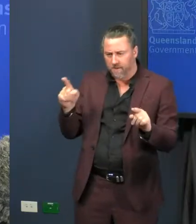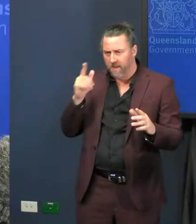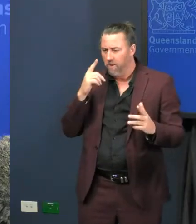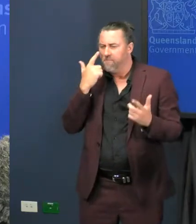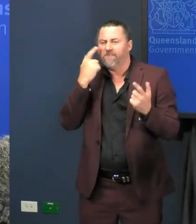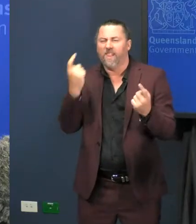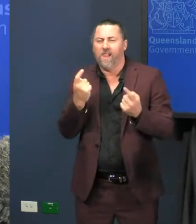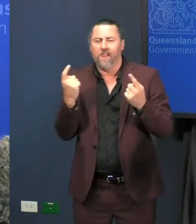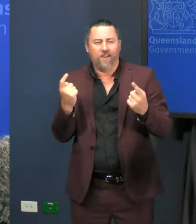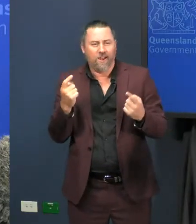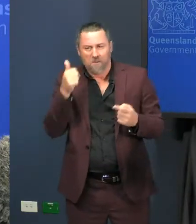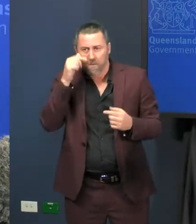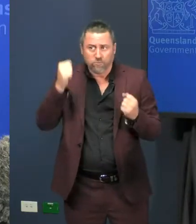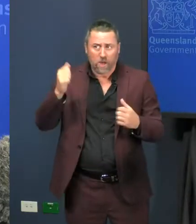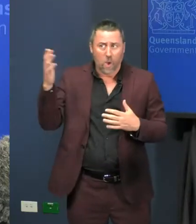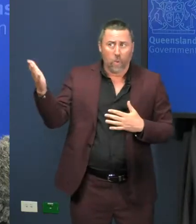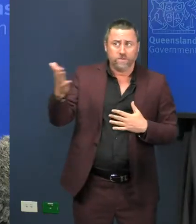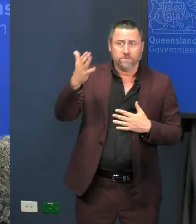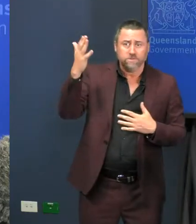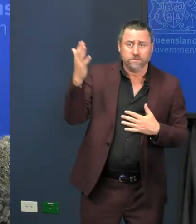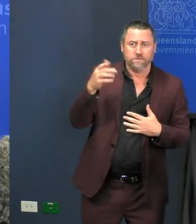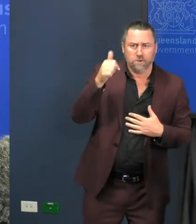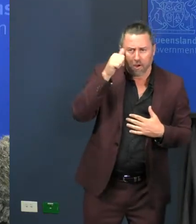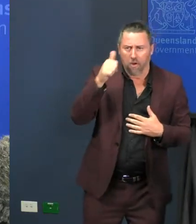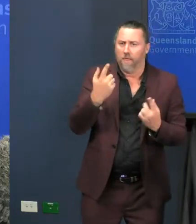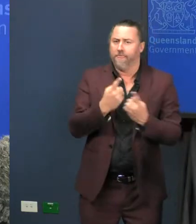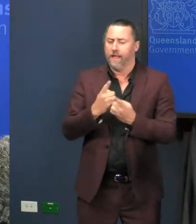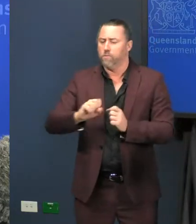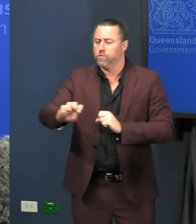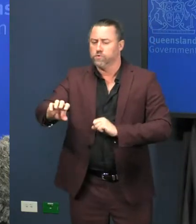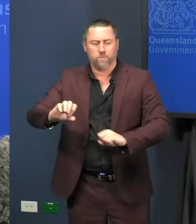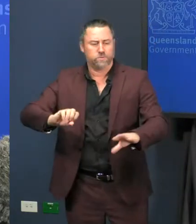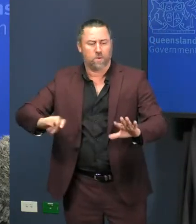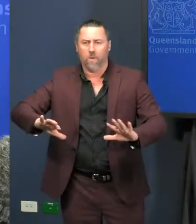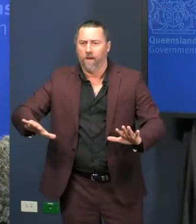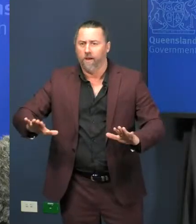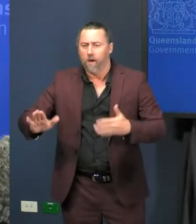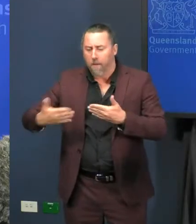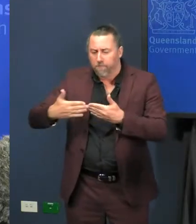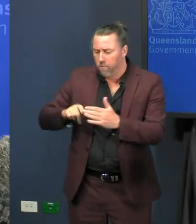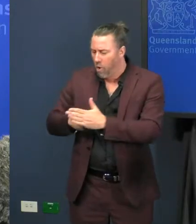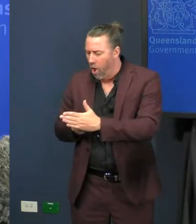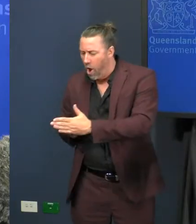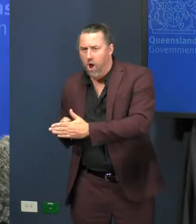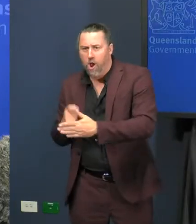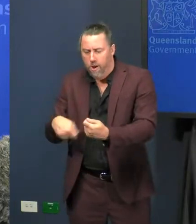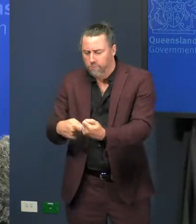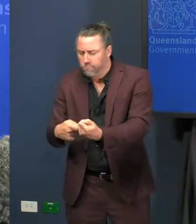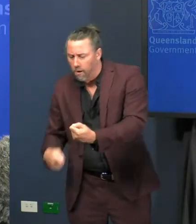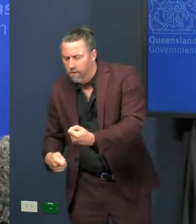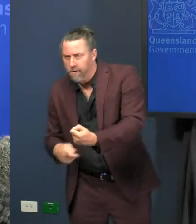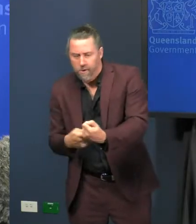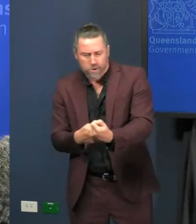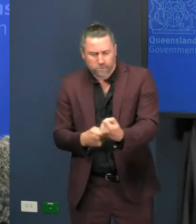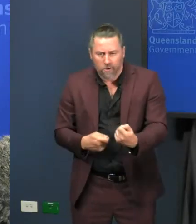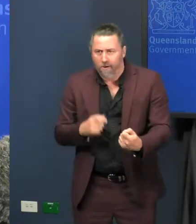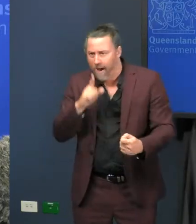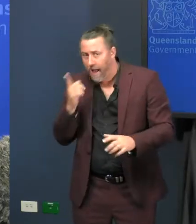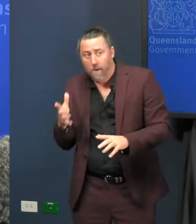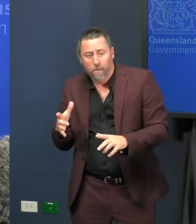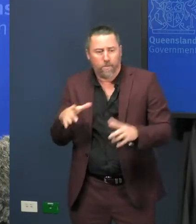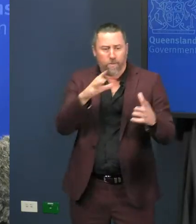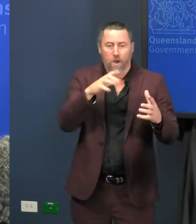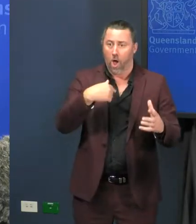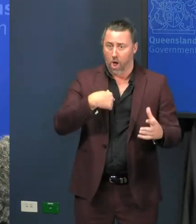play. The individual has to do everything they can to make sure that they are in as good a position as they can if things do turn for the